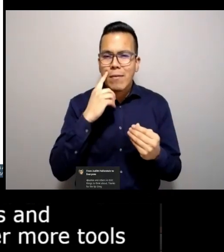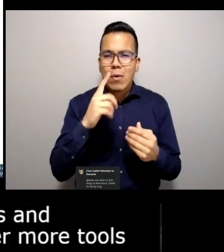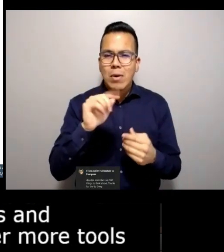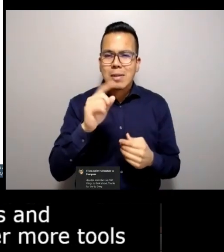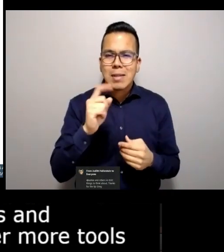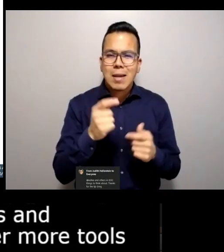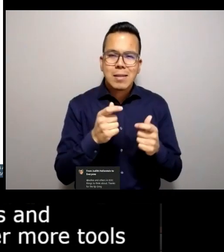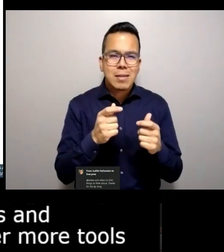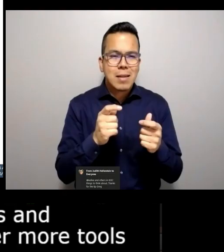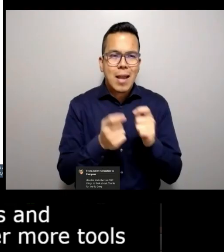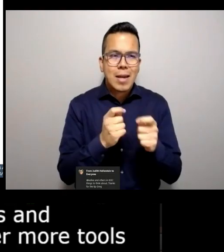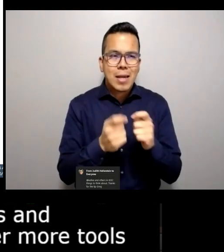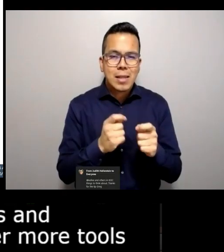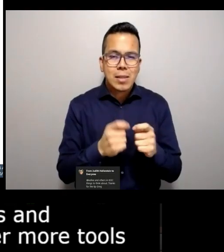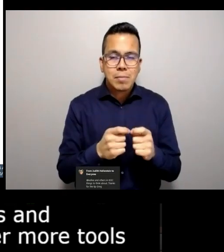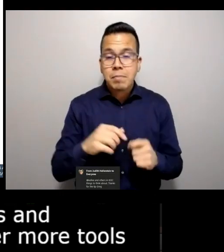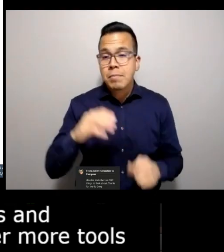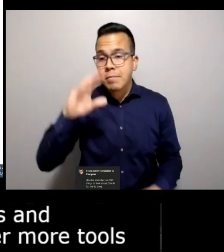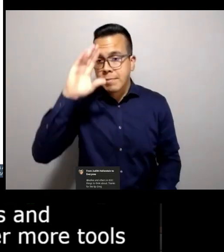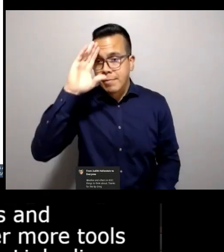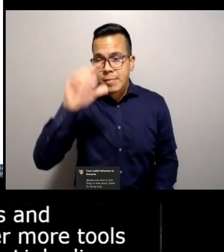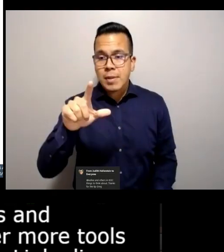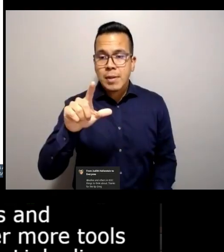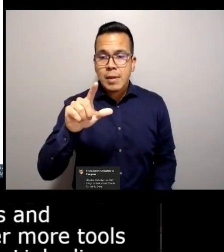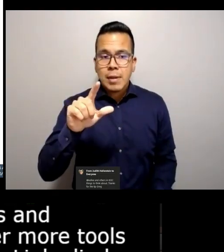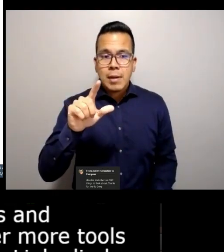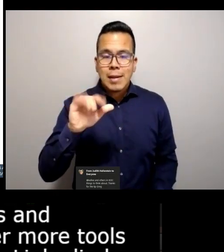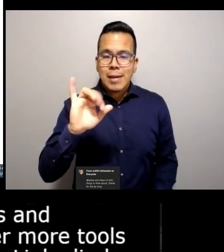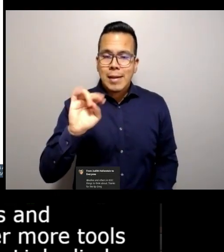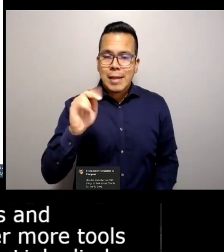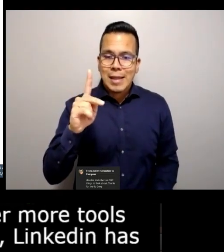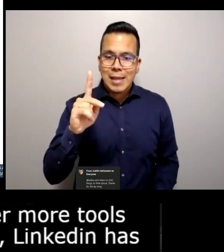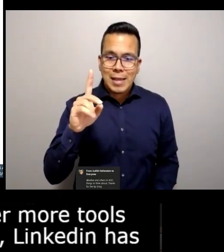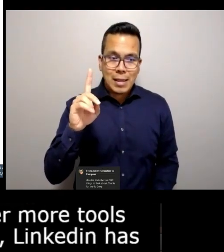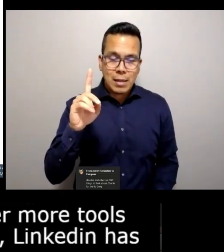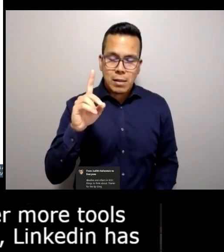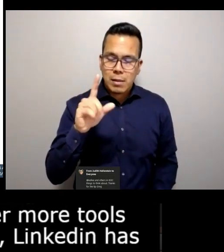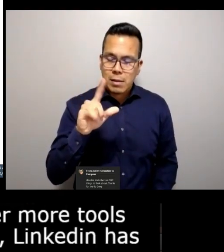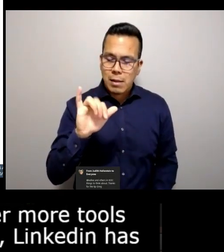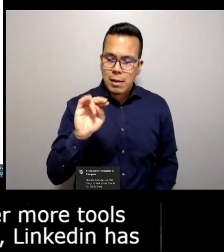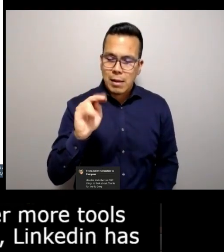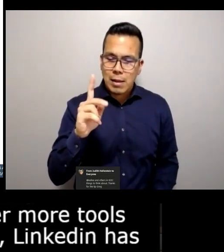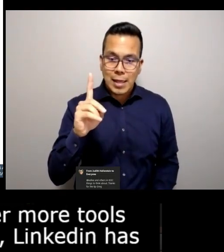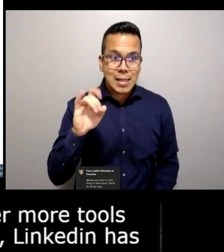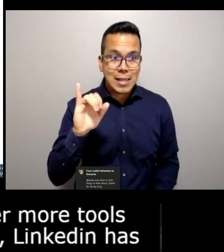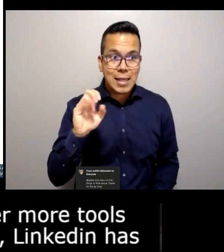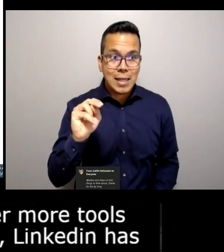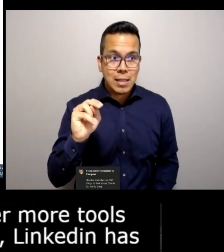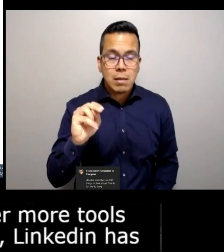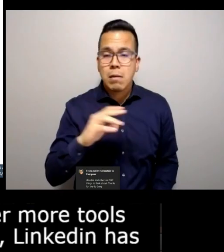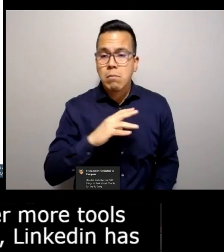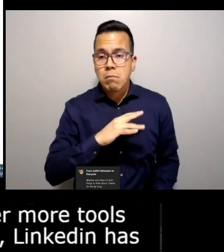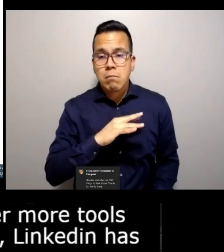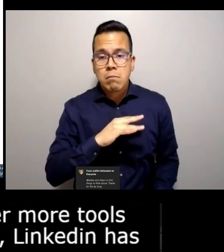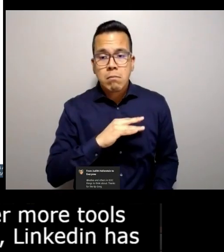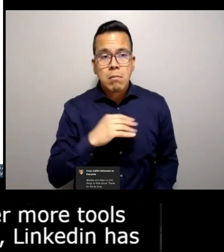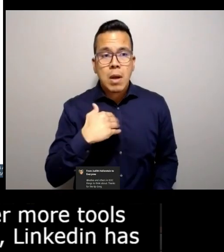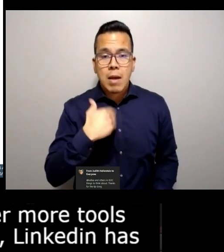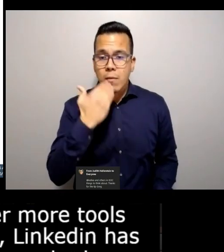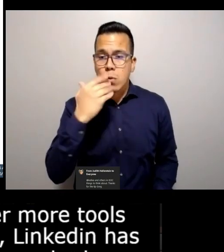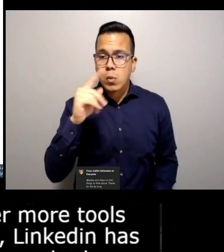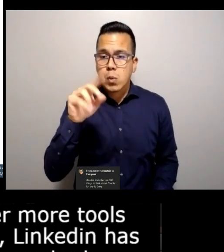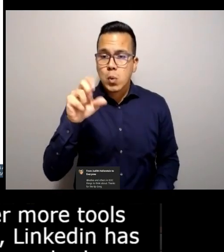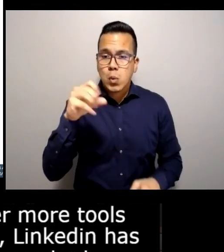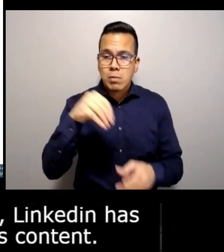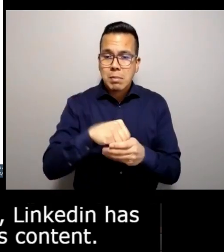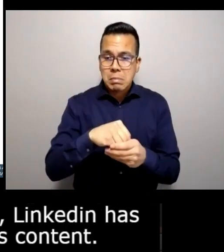before, LinkedIn has fairly powerful text formatting tools for much of its content. Not that different from what you